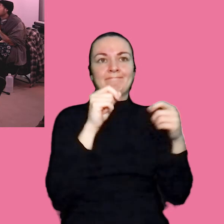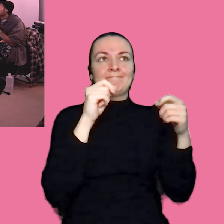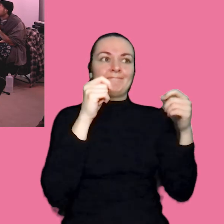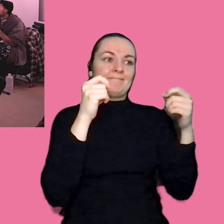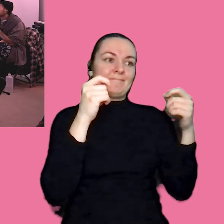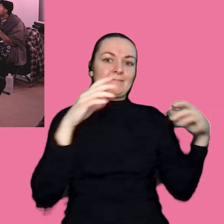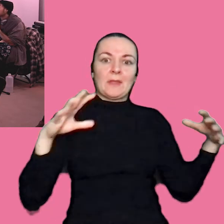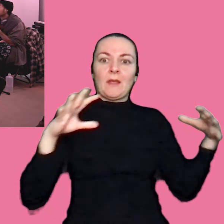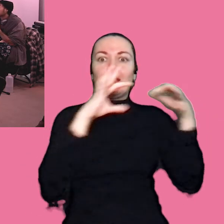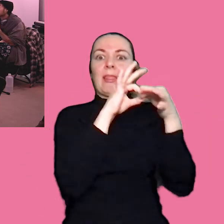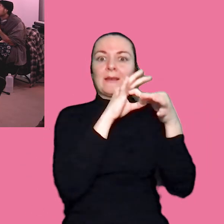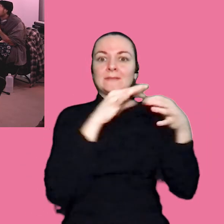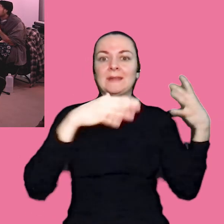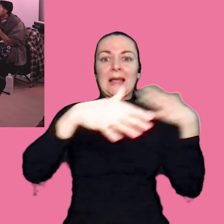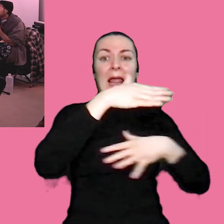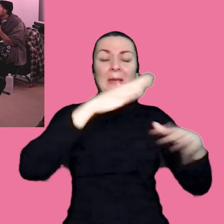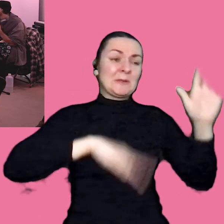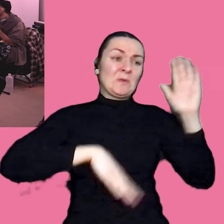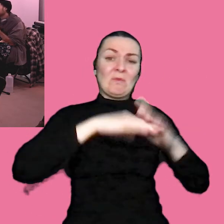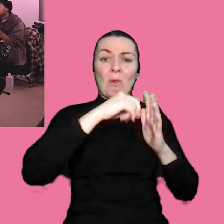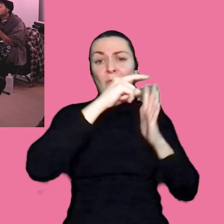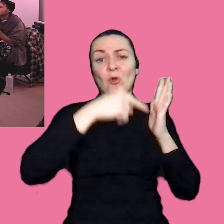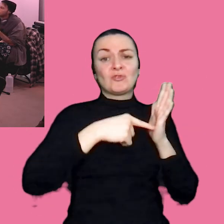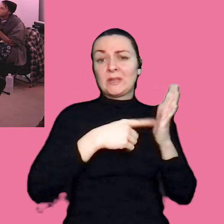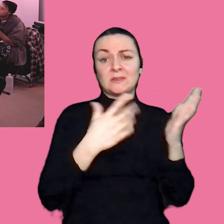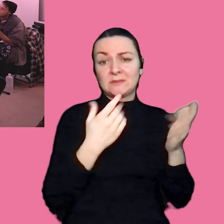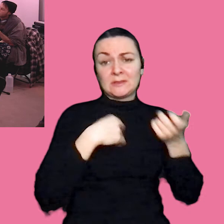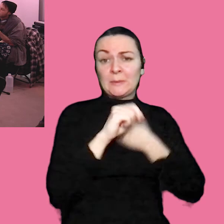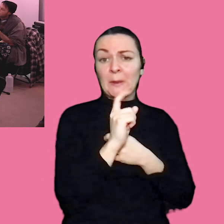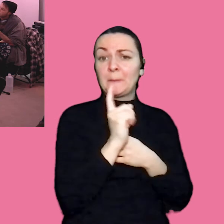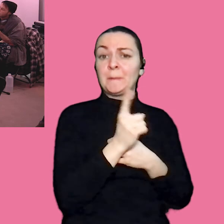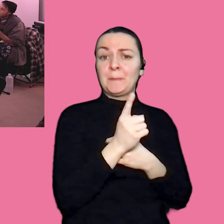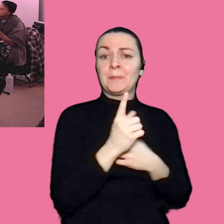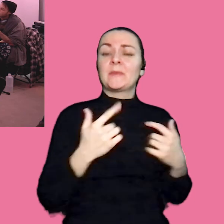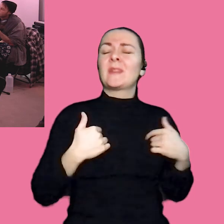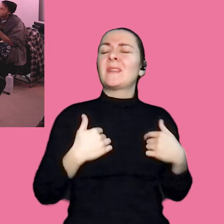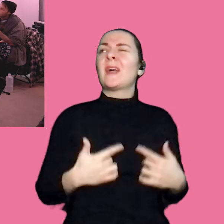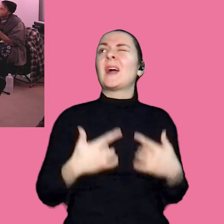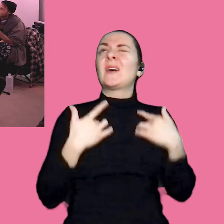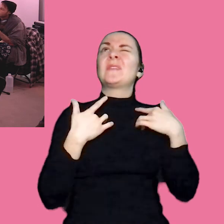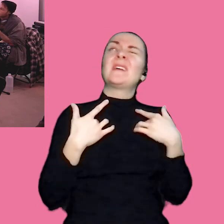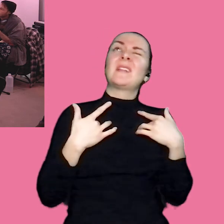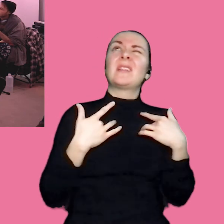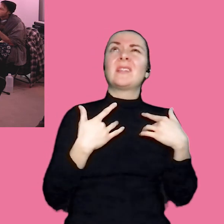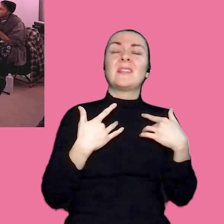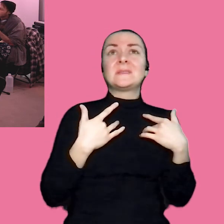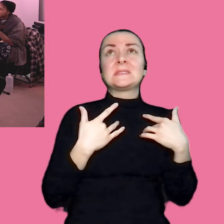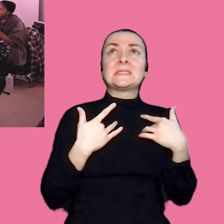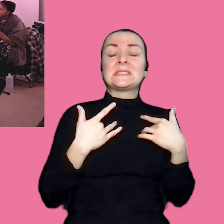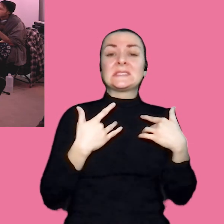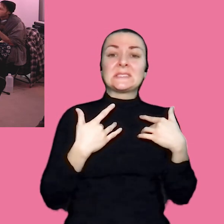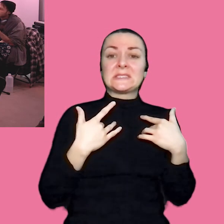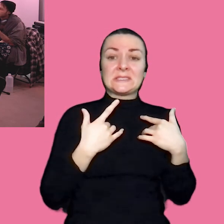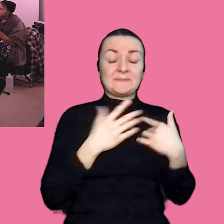thing for the whole project, and I think I've actually quite often found it really difficult to look directly